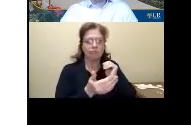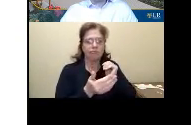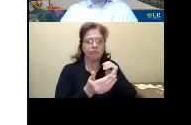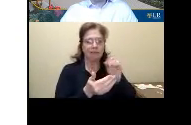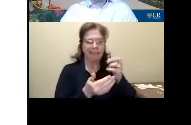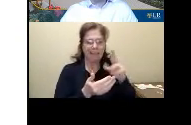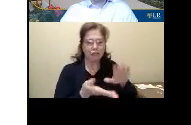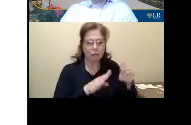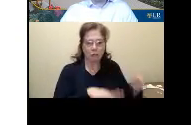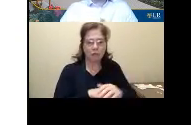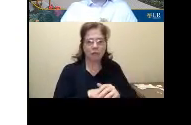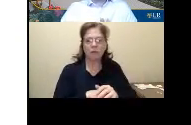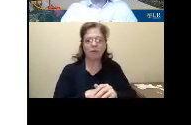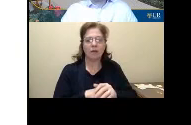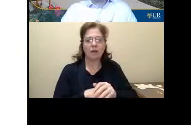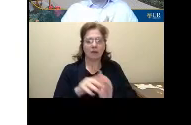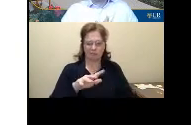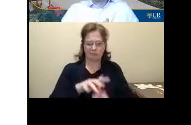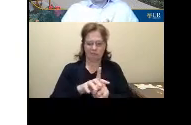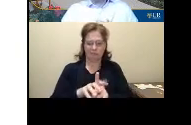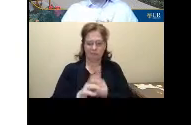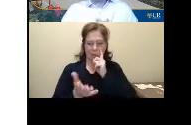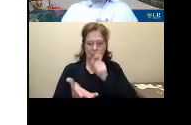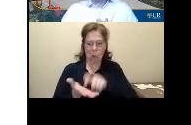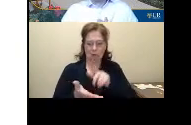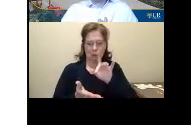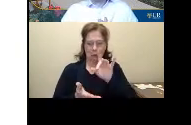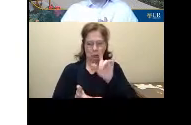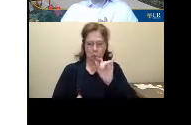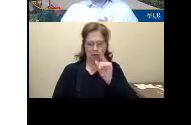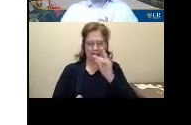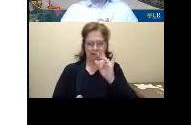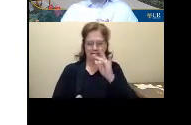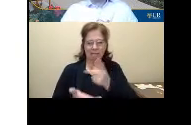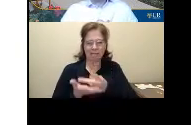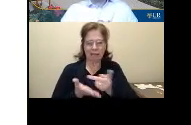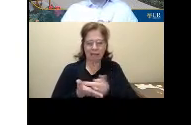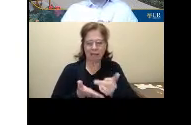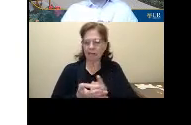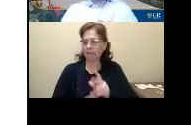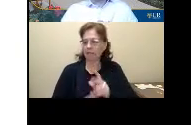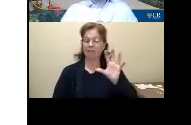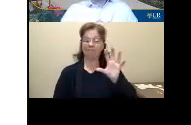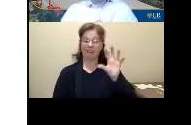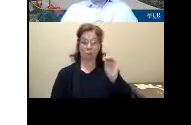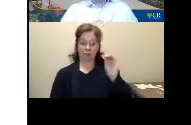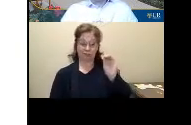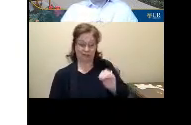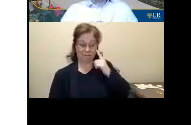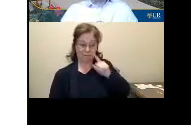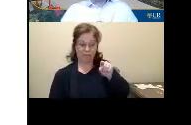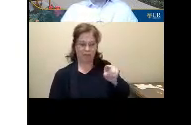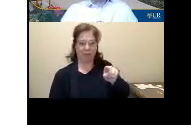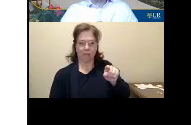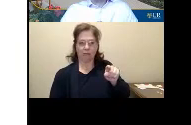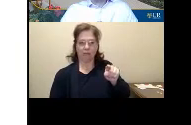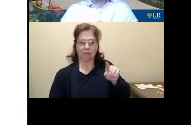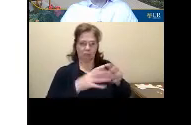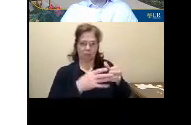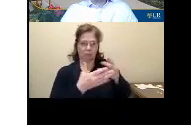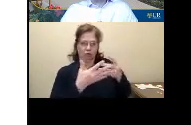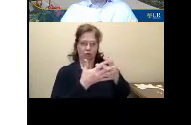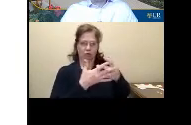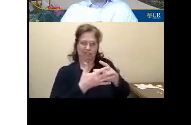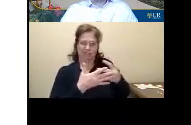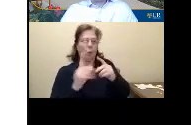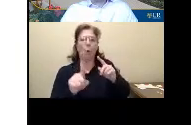in 2018. So it was identified that about 5% of eligible patients in the entire country were being screened, and